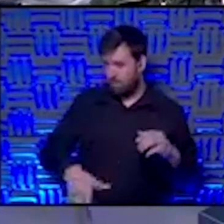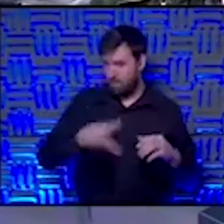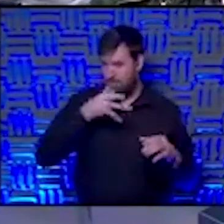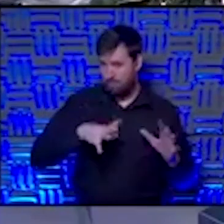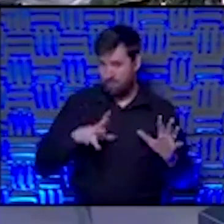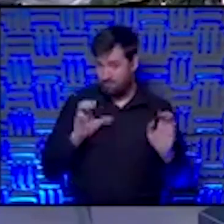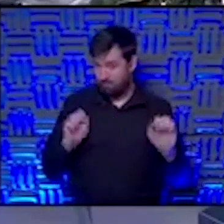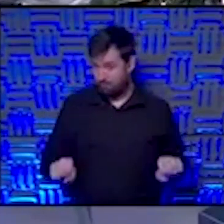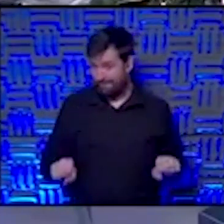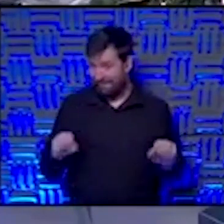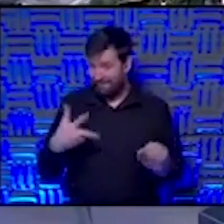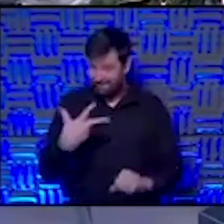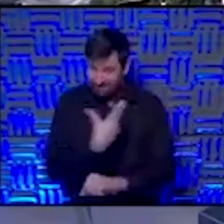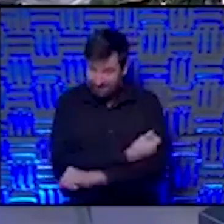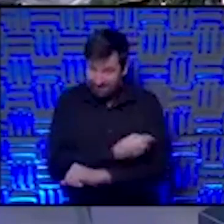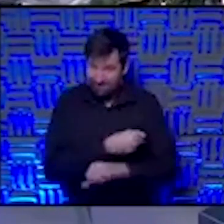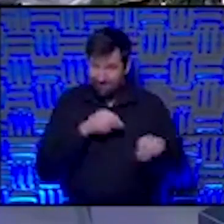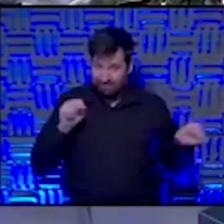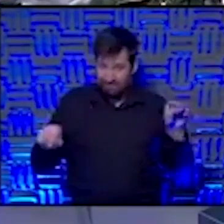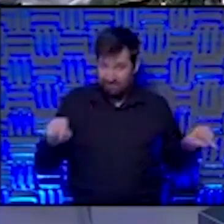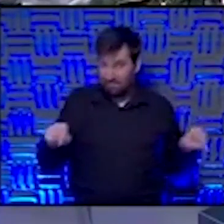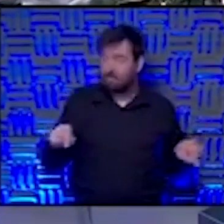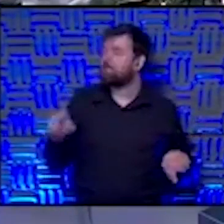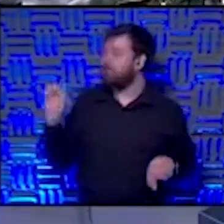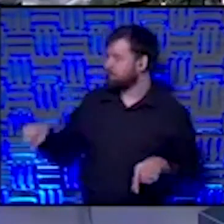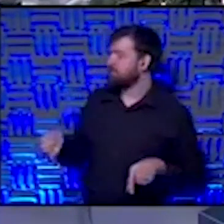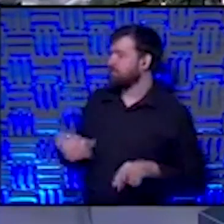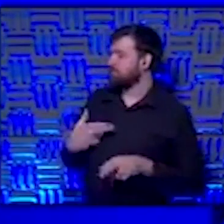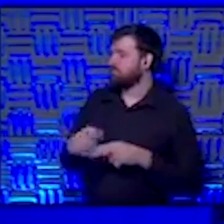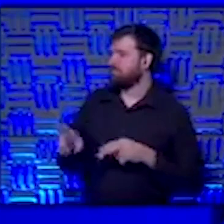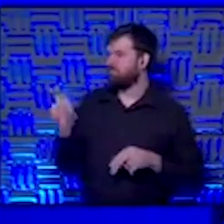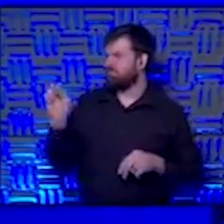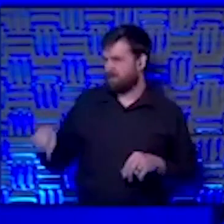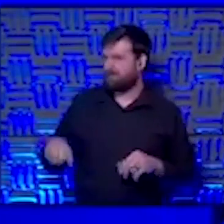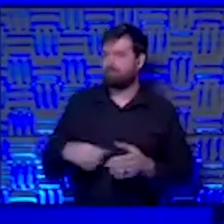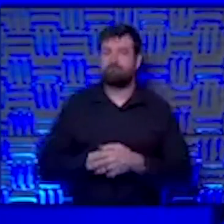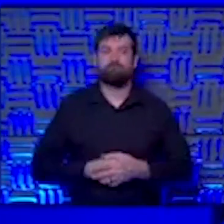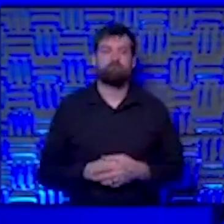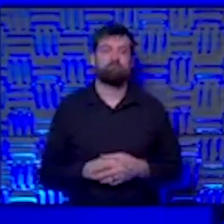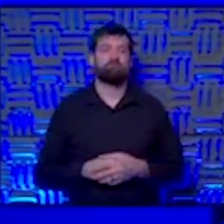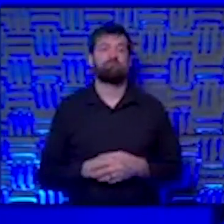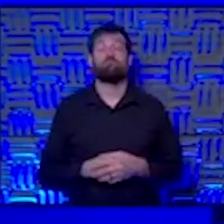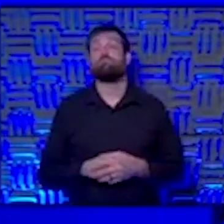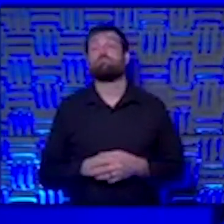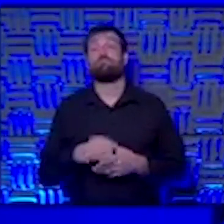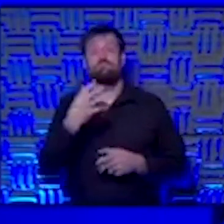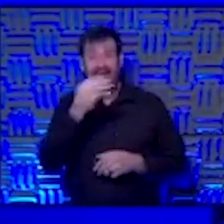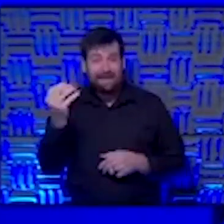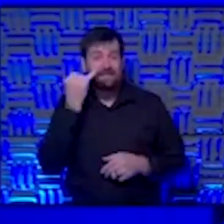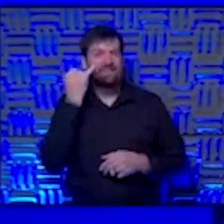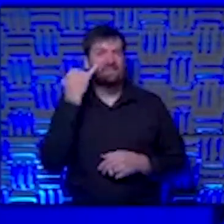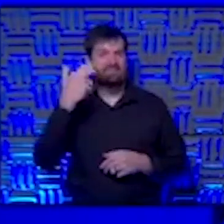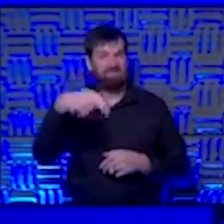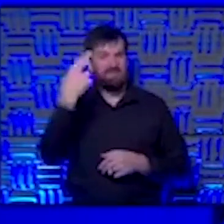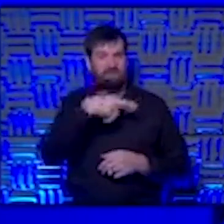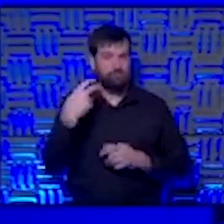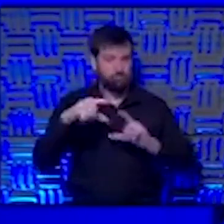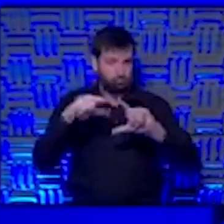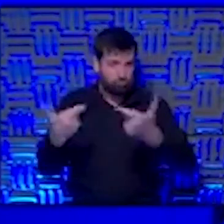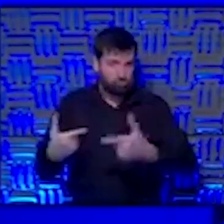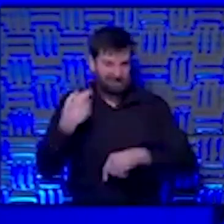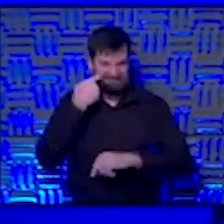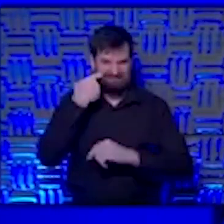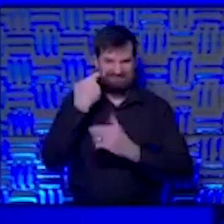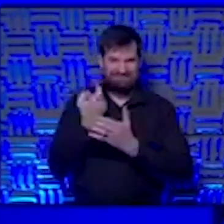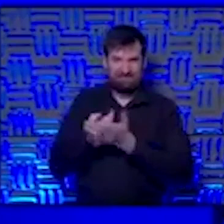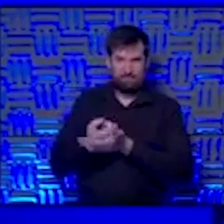either vaccine, Pfizer or Moderna? Yes. Short answer is yes. And if you are in those high-risk groups that even this past week